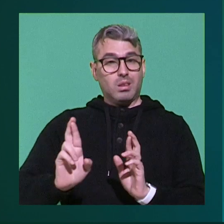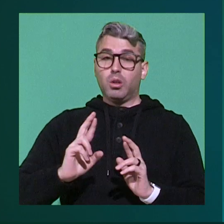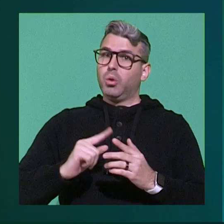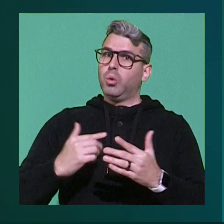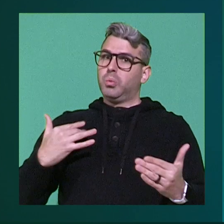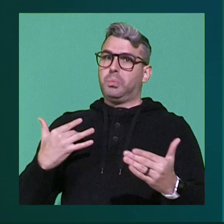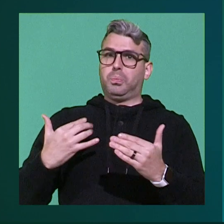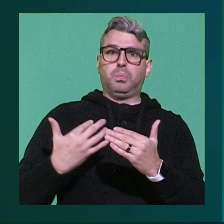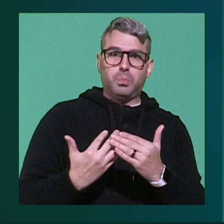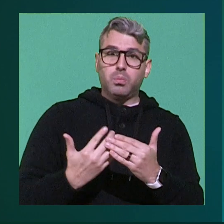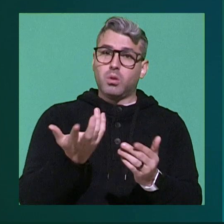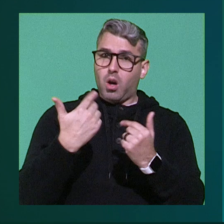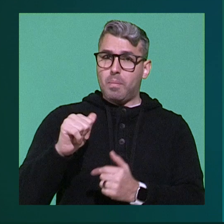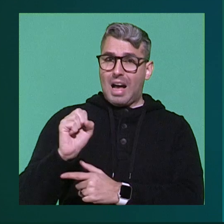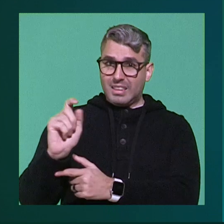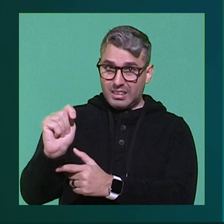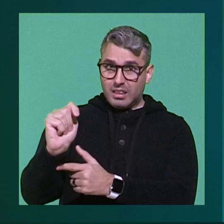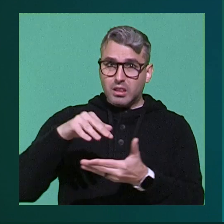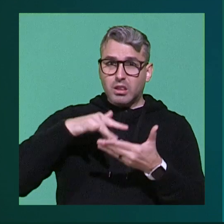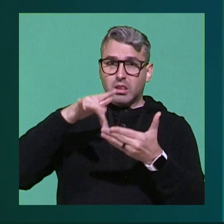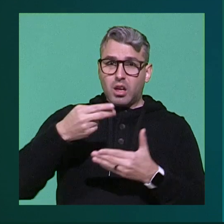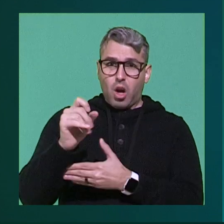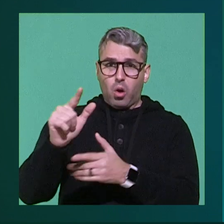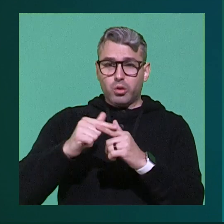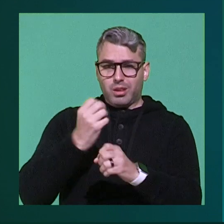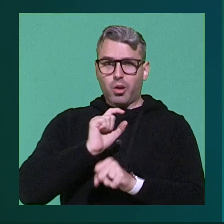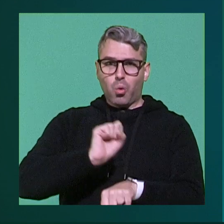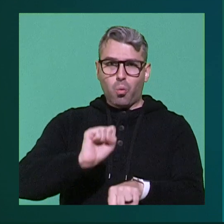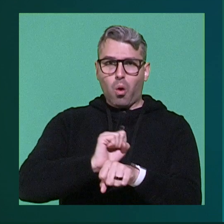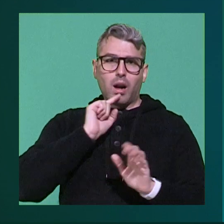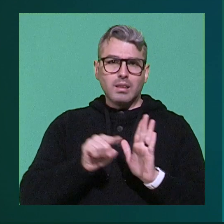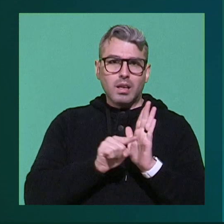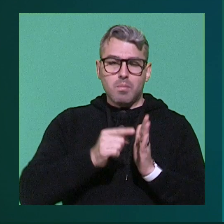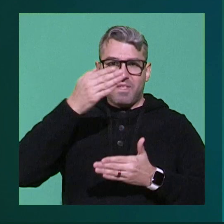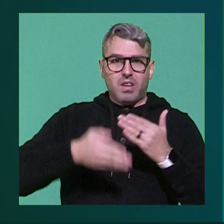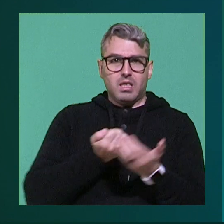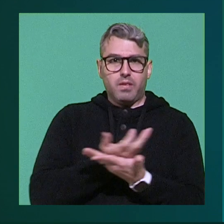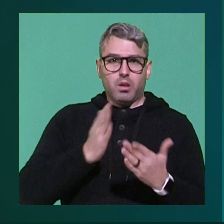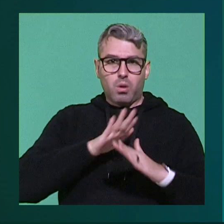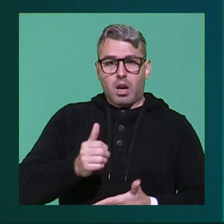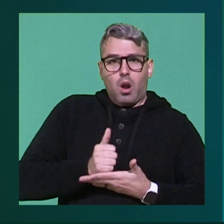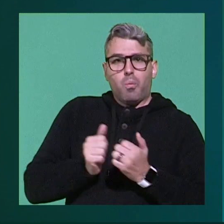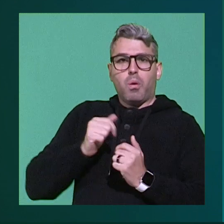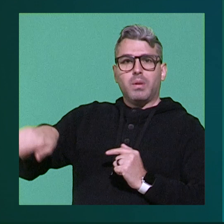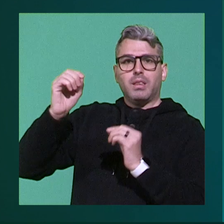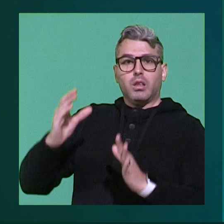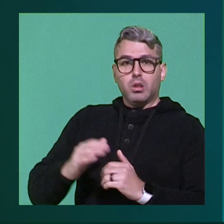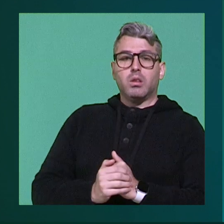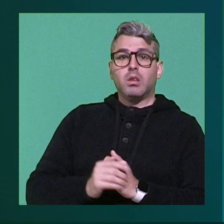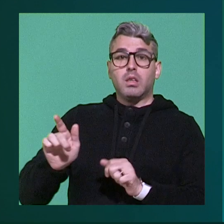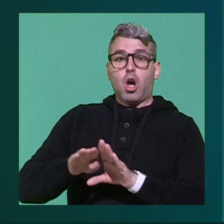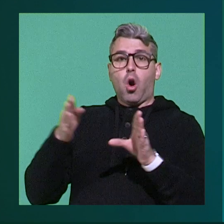final exams. Come by Asset's study hall to get your assignments done, work quietly on group projects, and get teacher help. Study hall